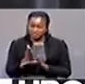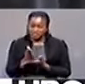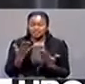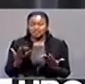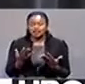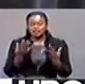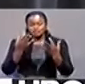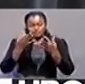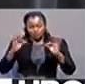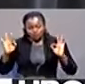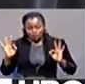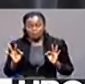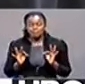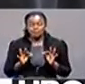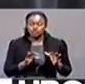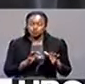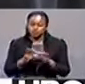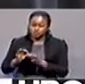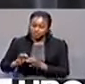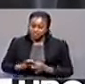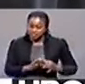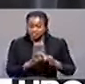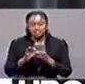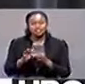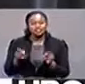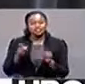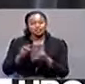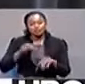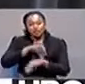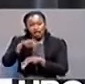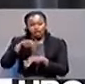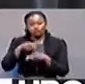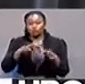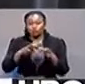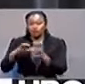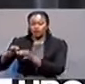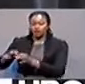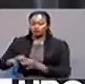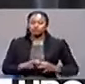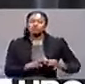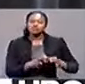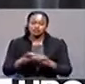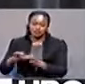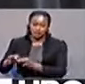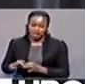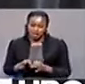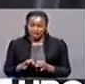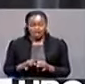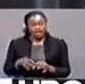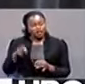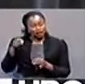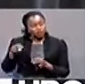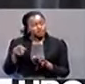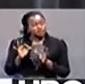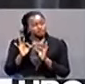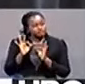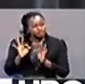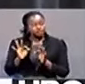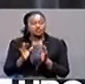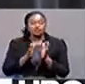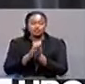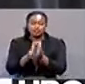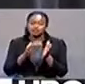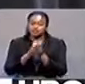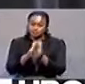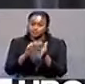freedom, unity, and national cohesion. This is a glorious